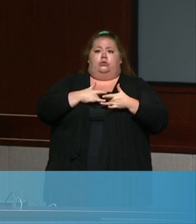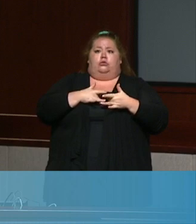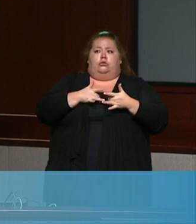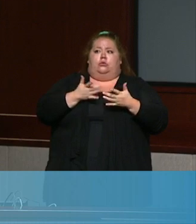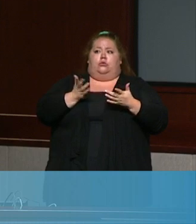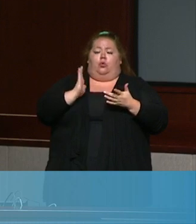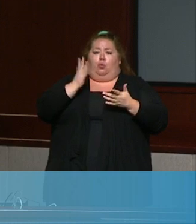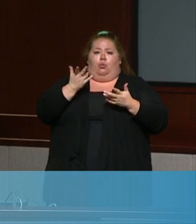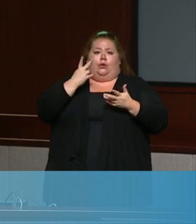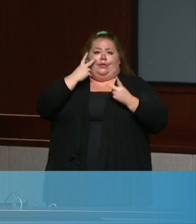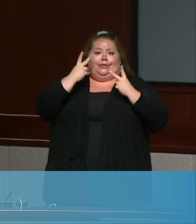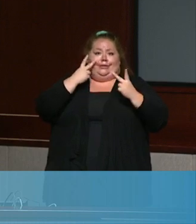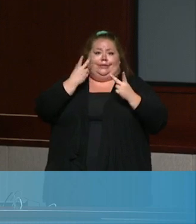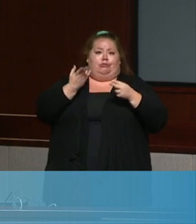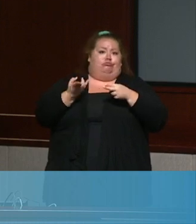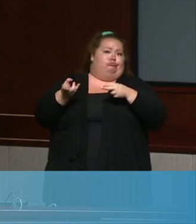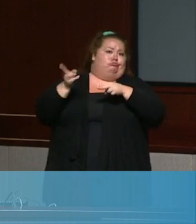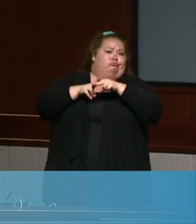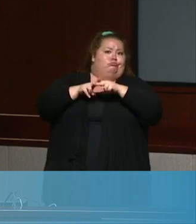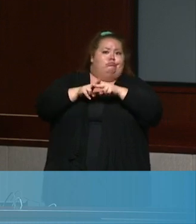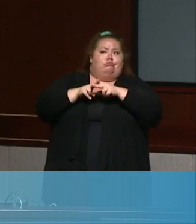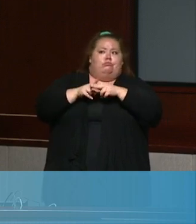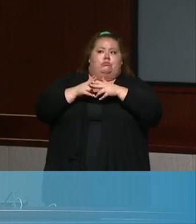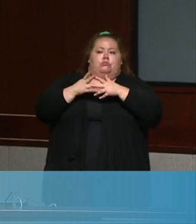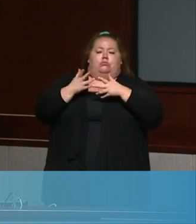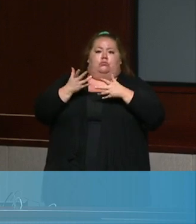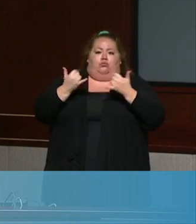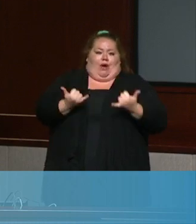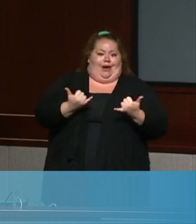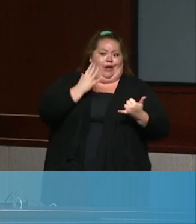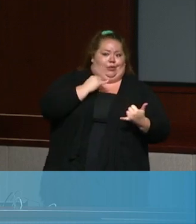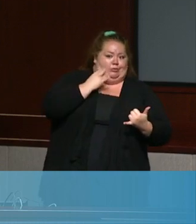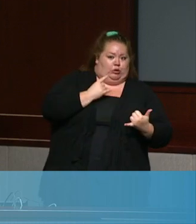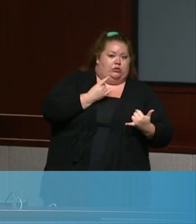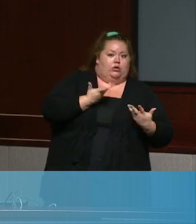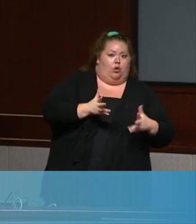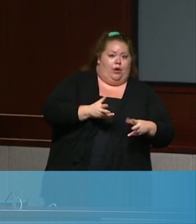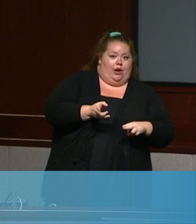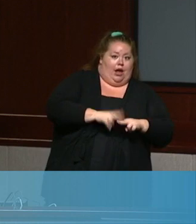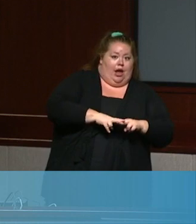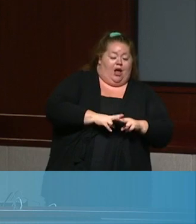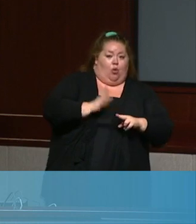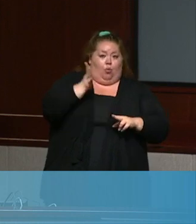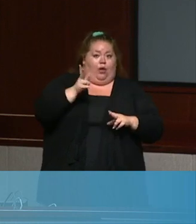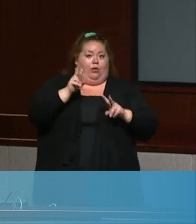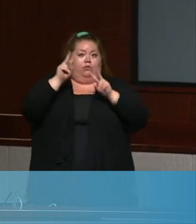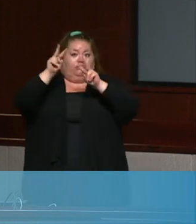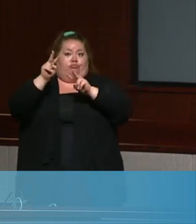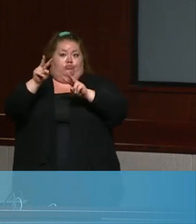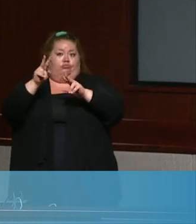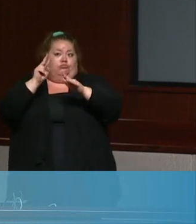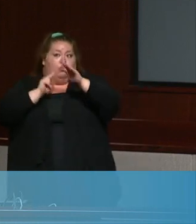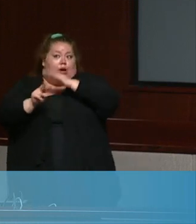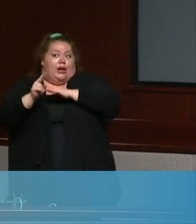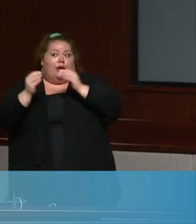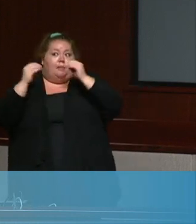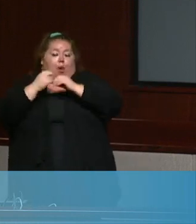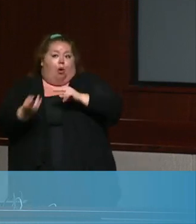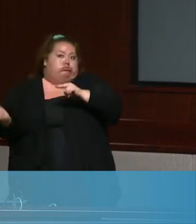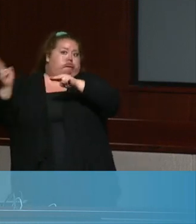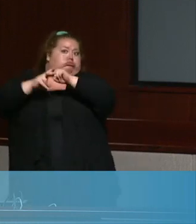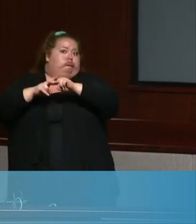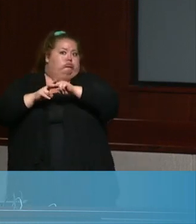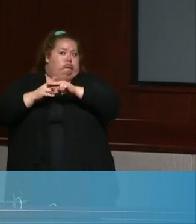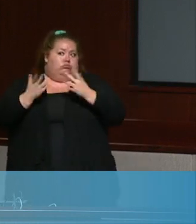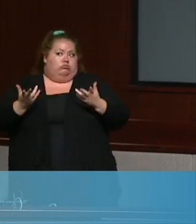an increase on top of what we're already experiencing. Correct. Okay, so we're going to have Matt